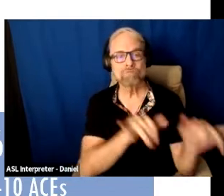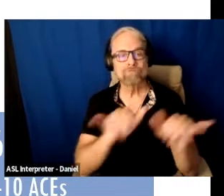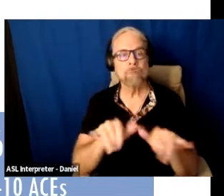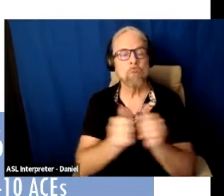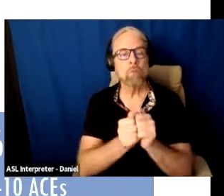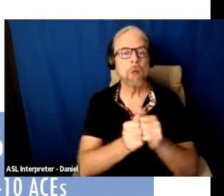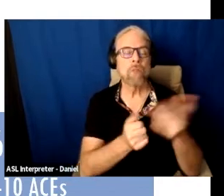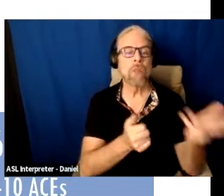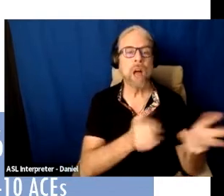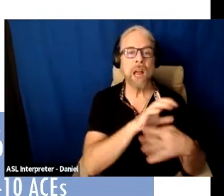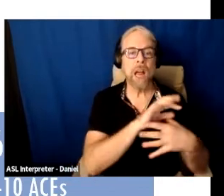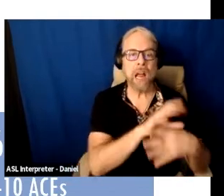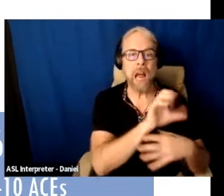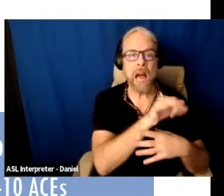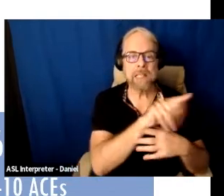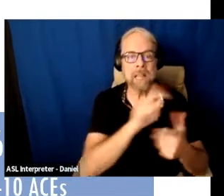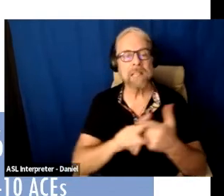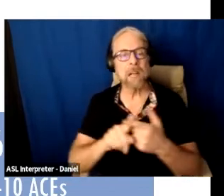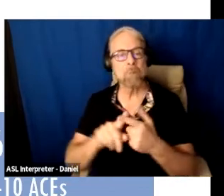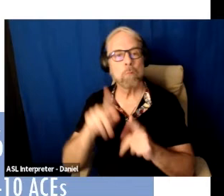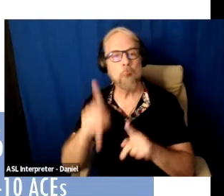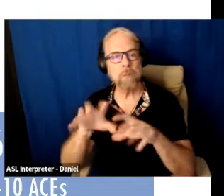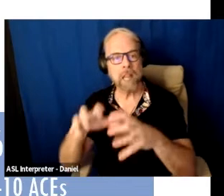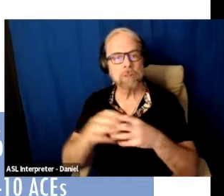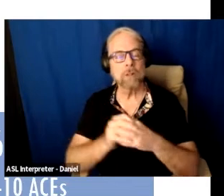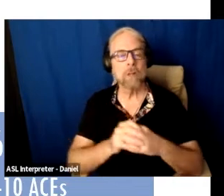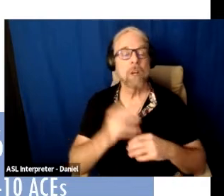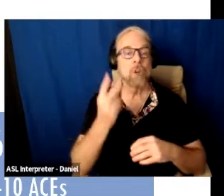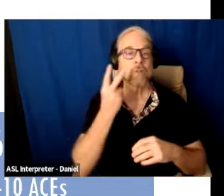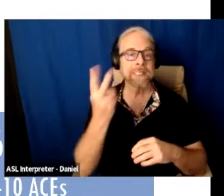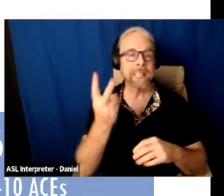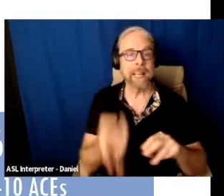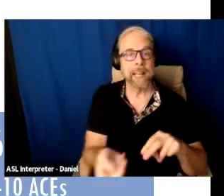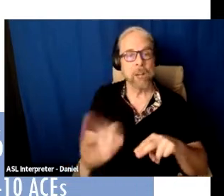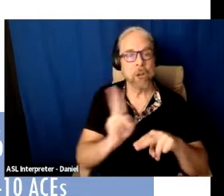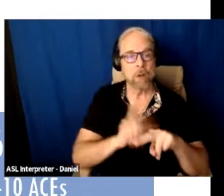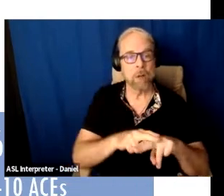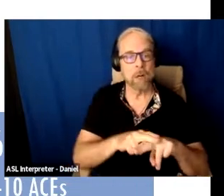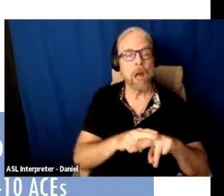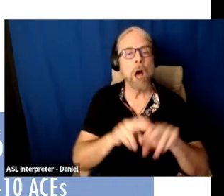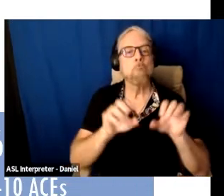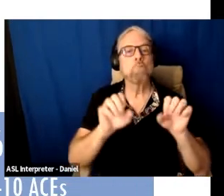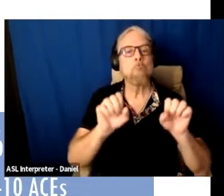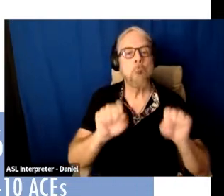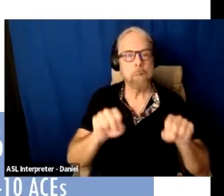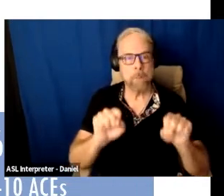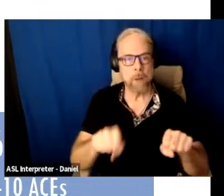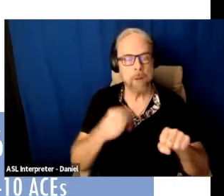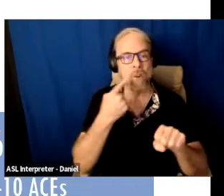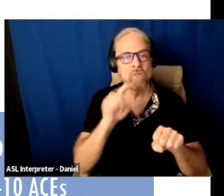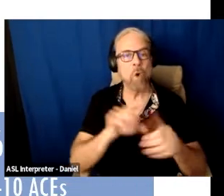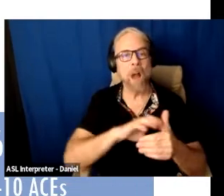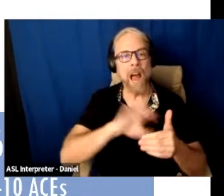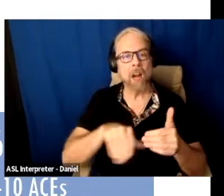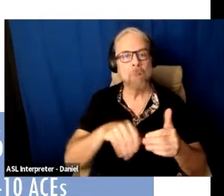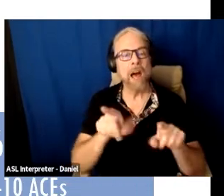of population. So you see an increase of probability for outcomes as